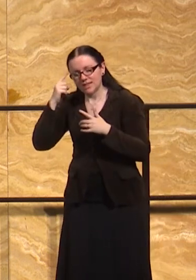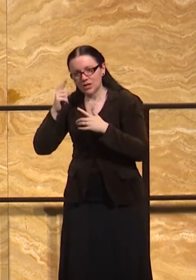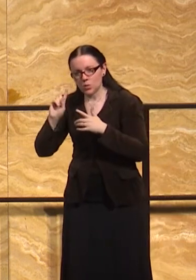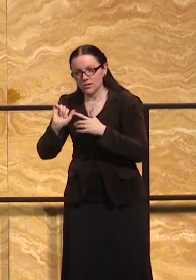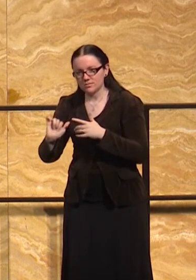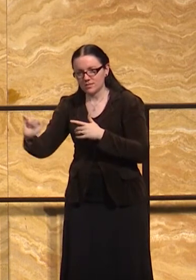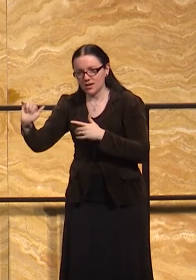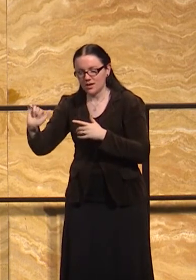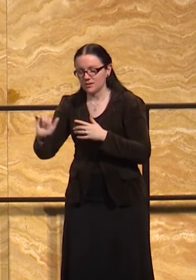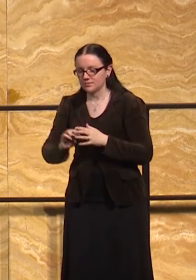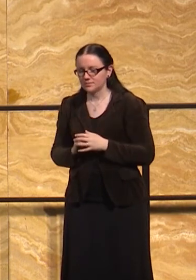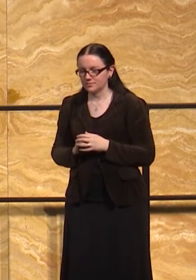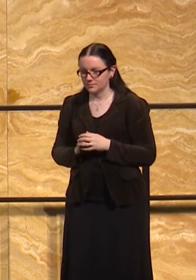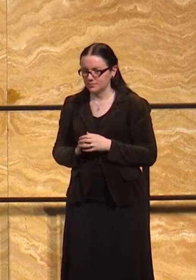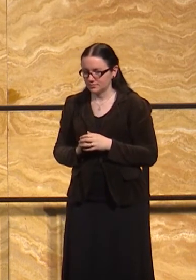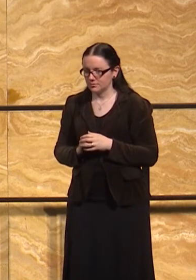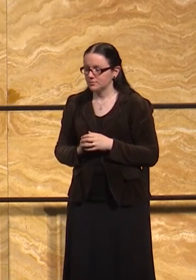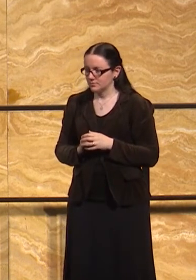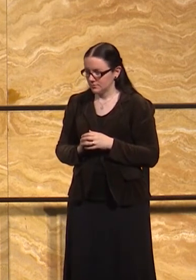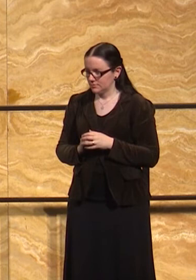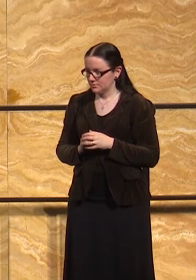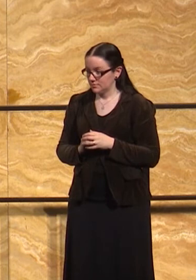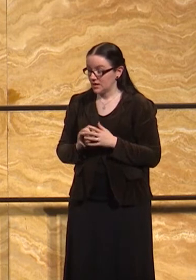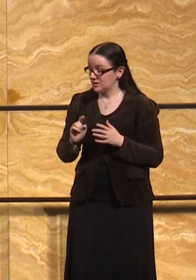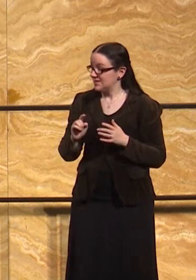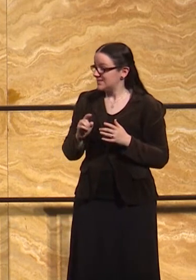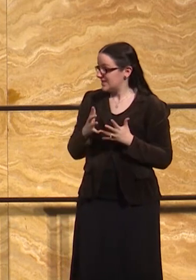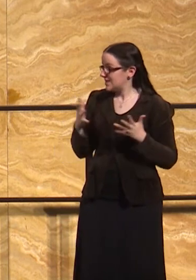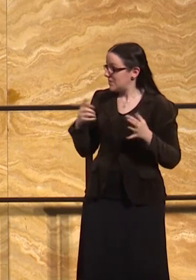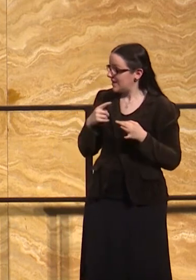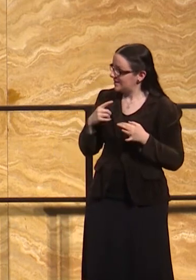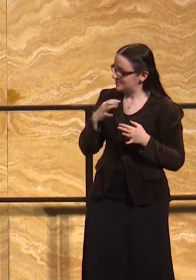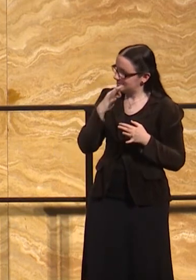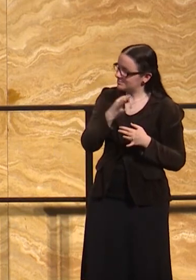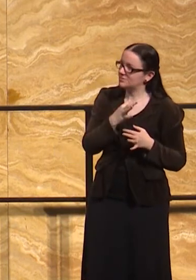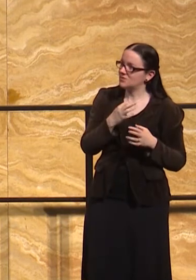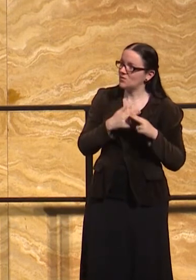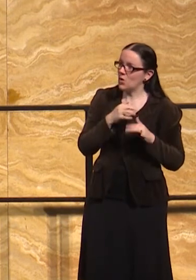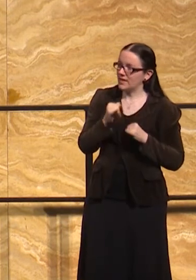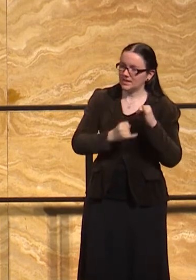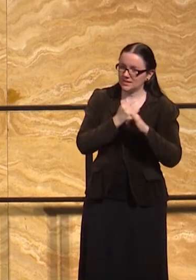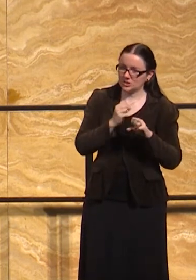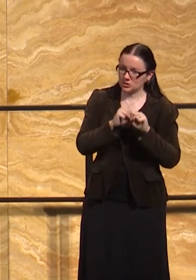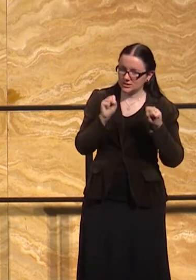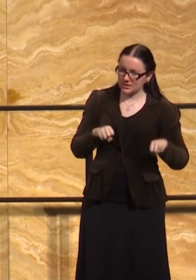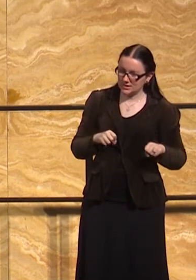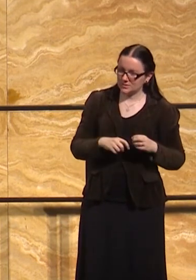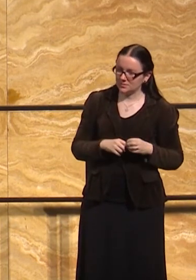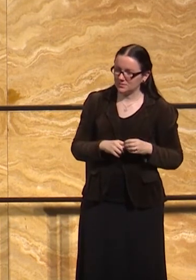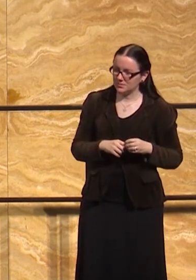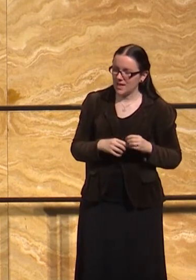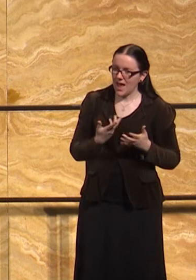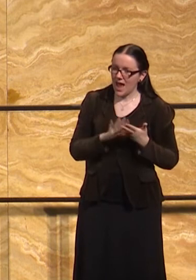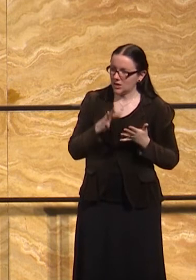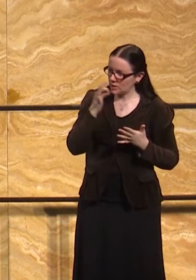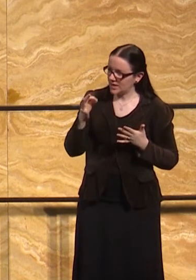Absolutely. From an international system that expects these transitions to move towards something that looks like democracy. You know,